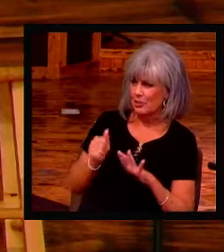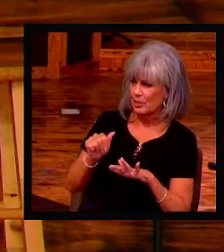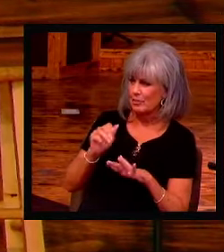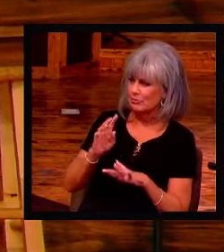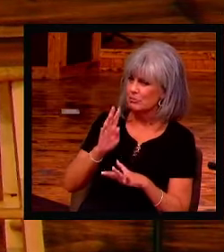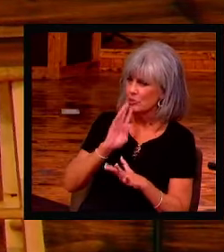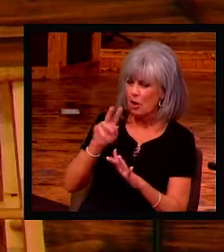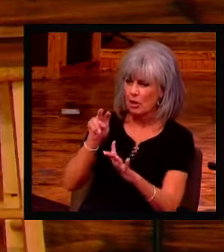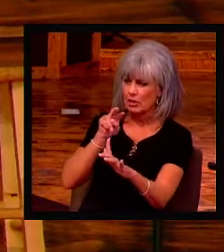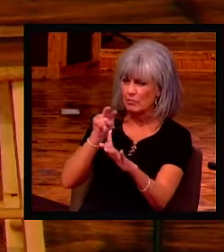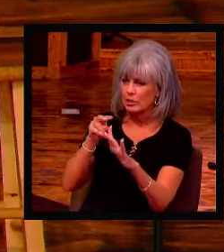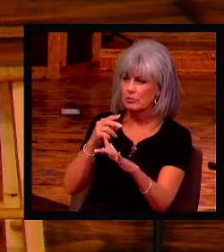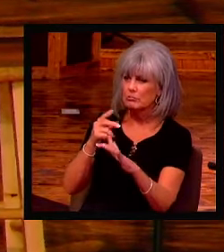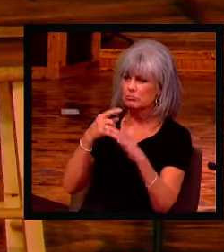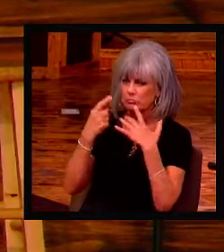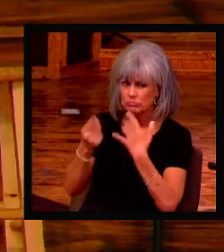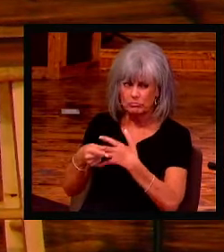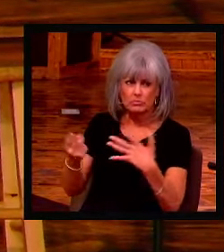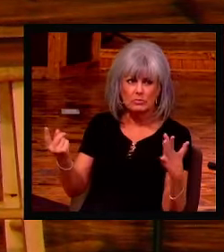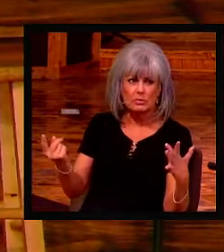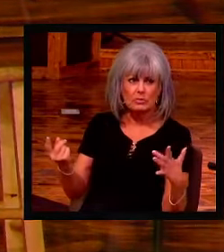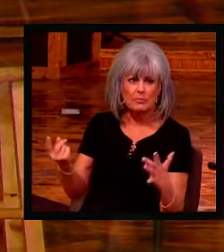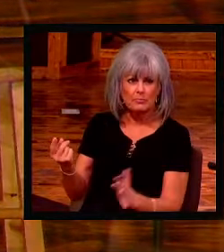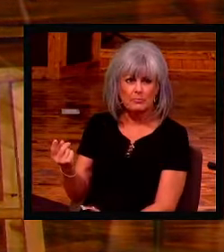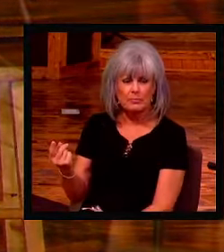can, or many of us can't.